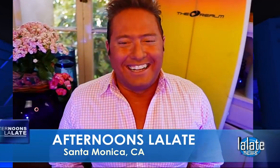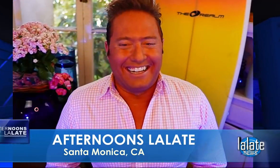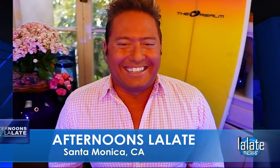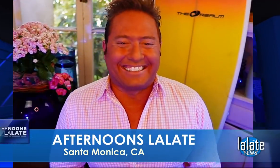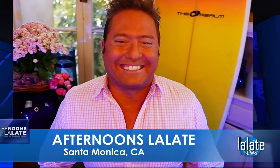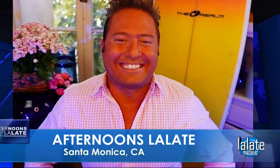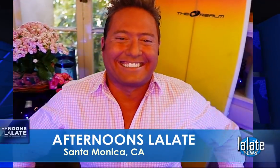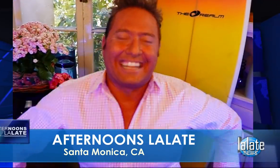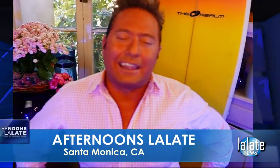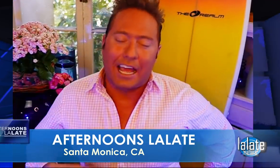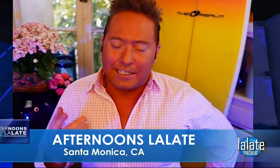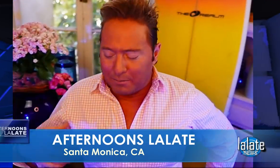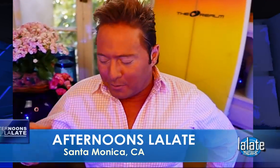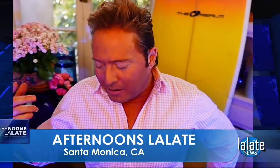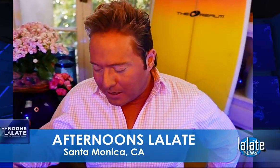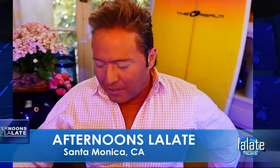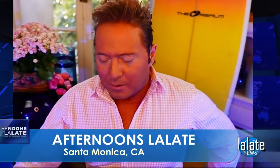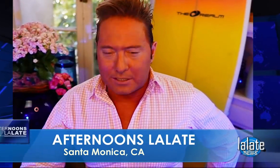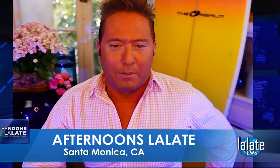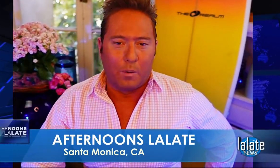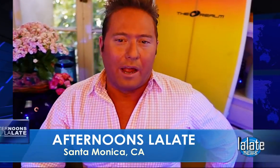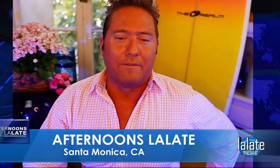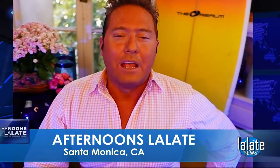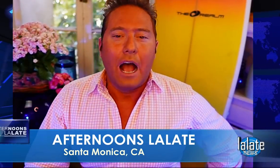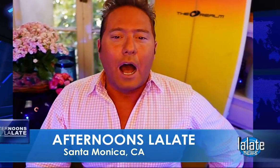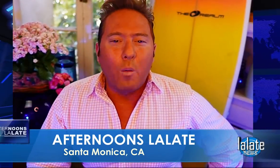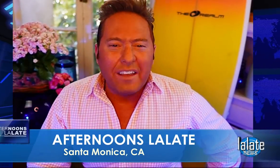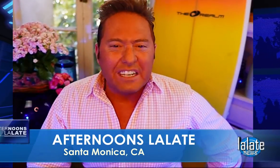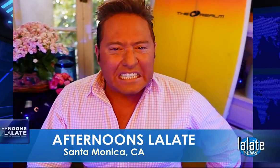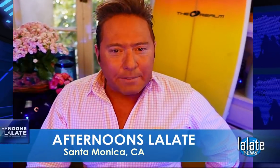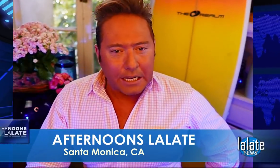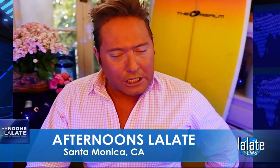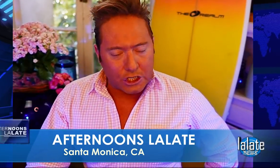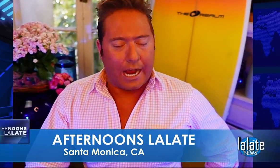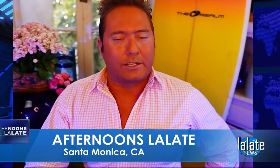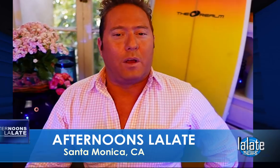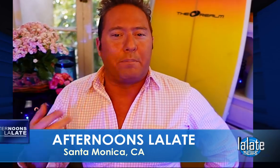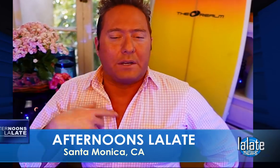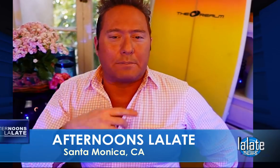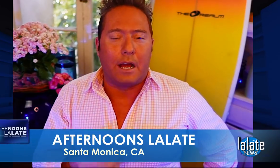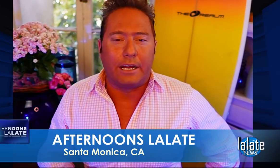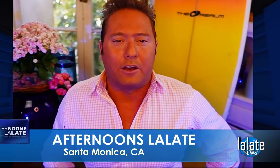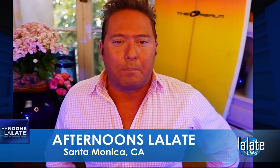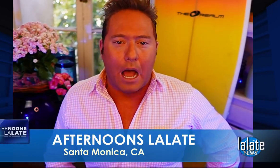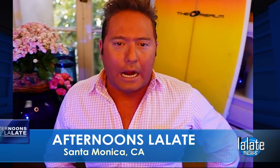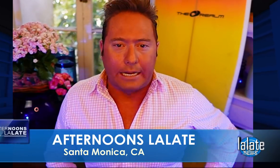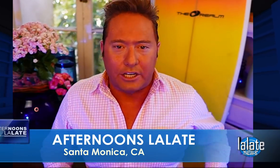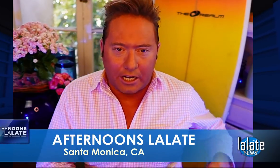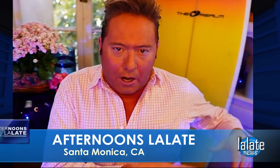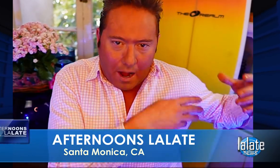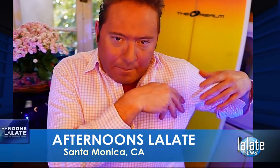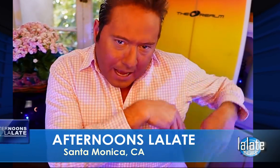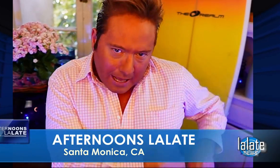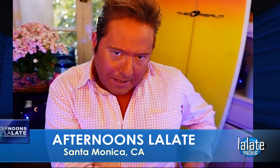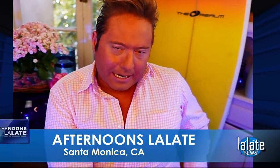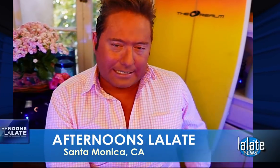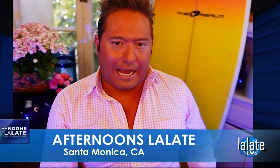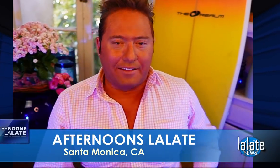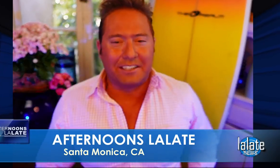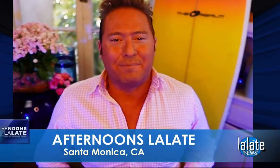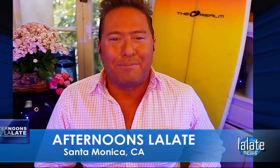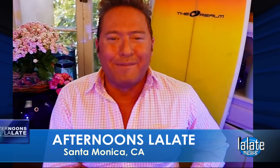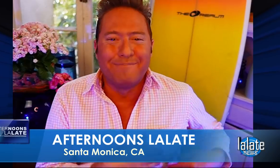wave. Not that type of wave. The other type of wave. A wave of stimulus checks. One that puts money in your pocket. So you go up and